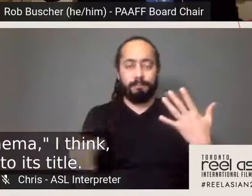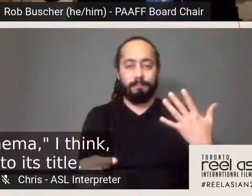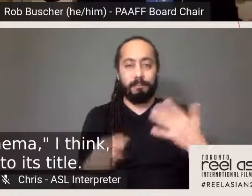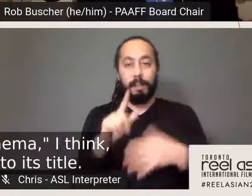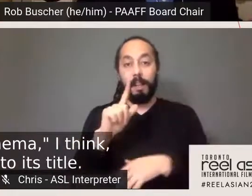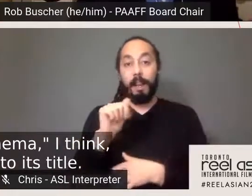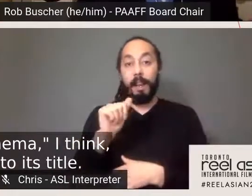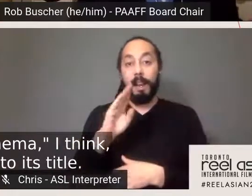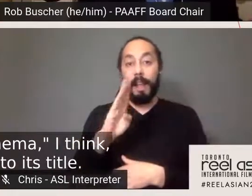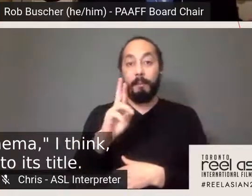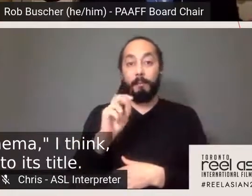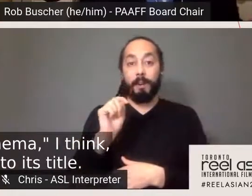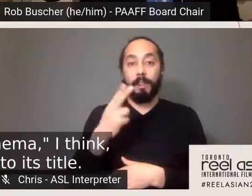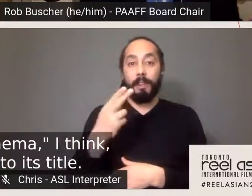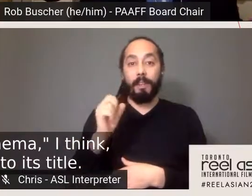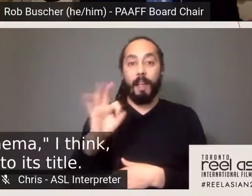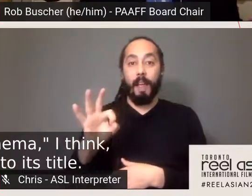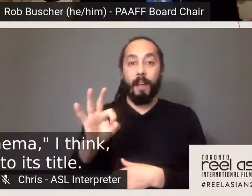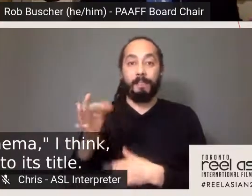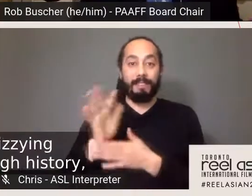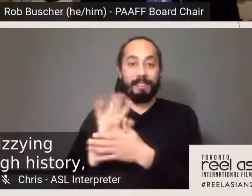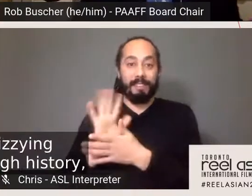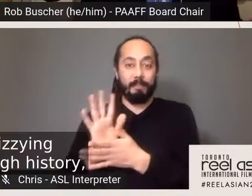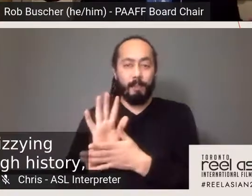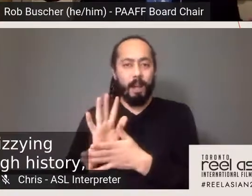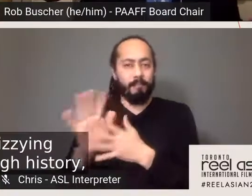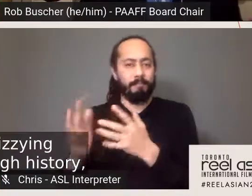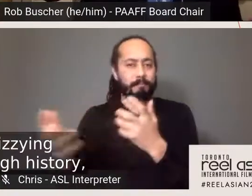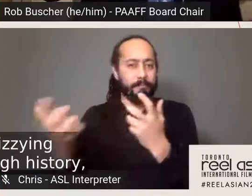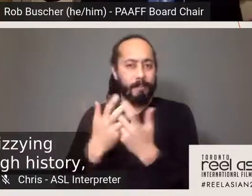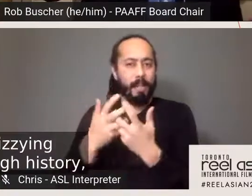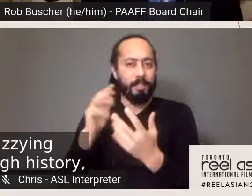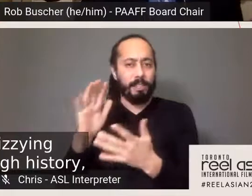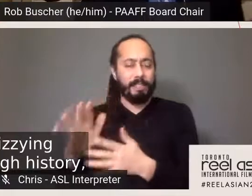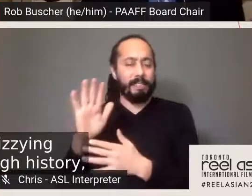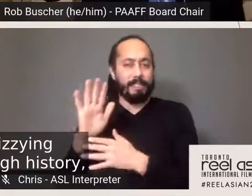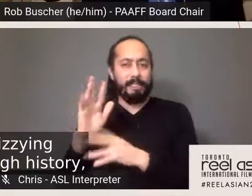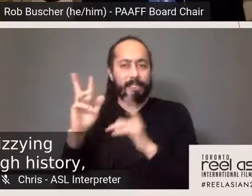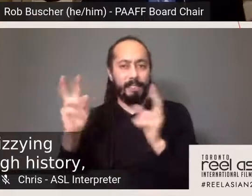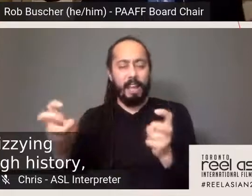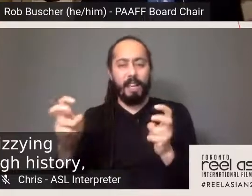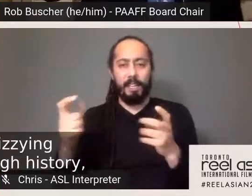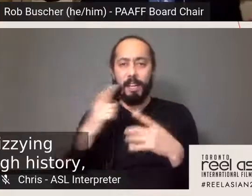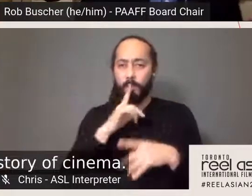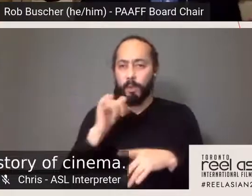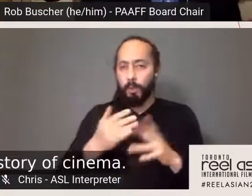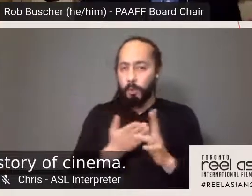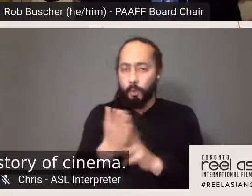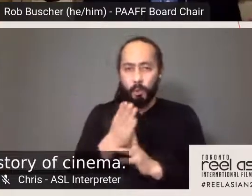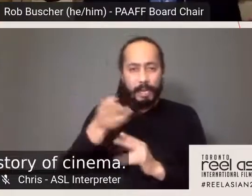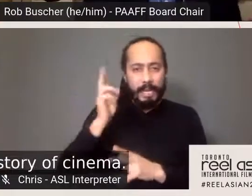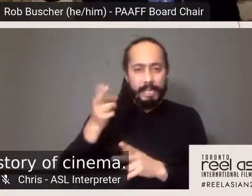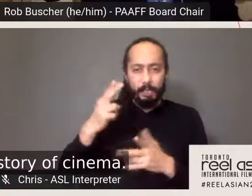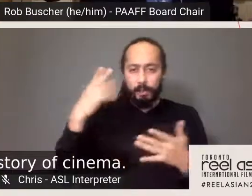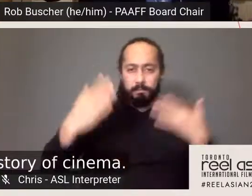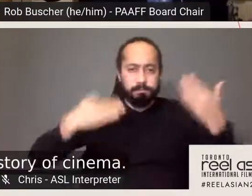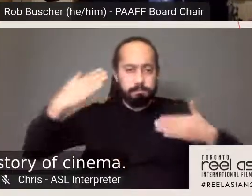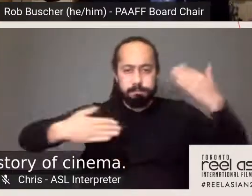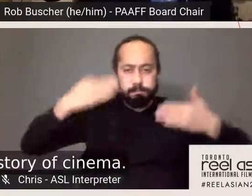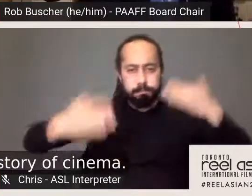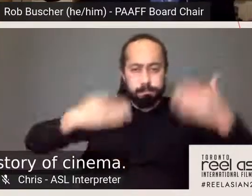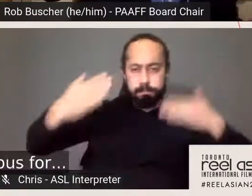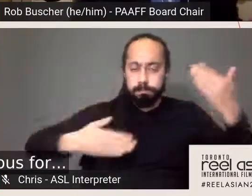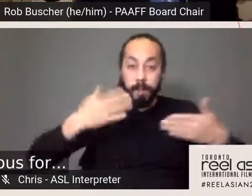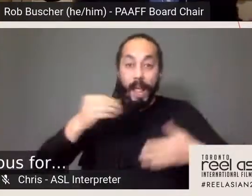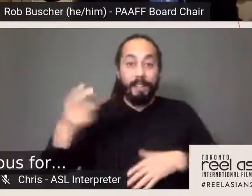I think, is really true to its title. It's this dizzying journey through history, cinema, and the history of